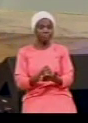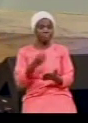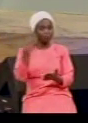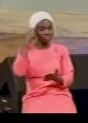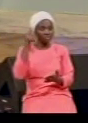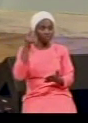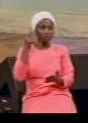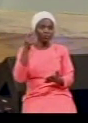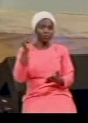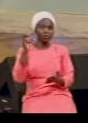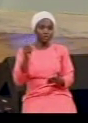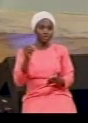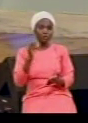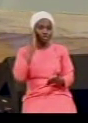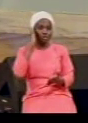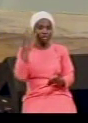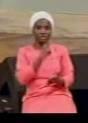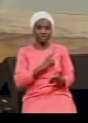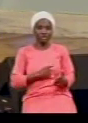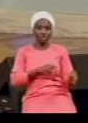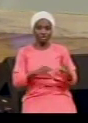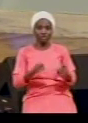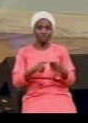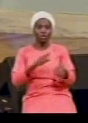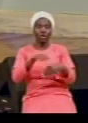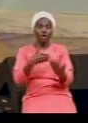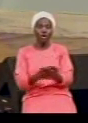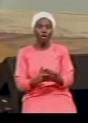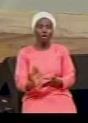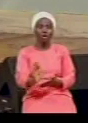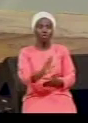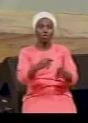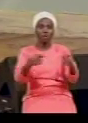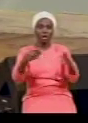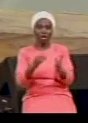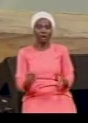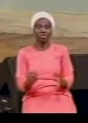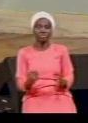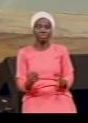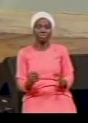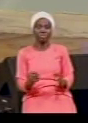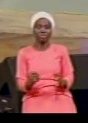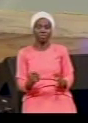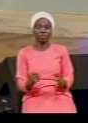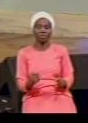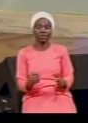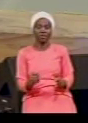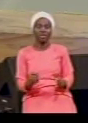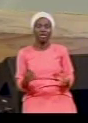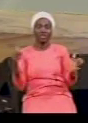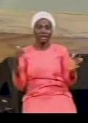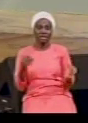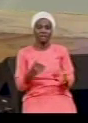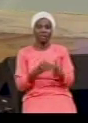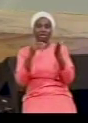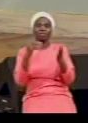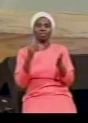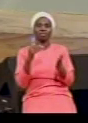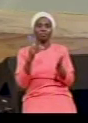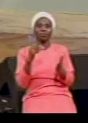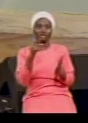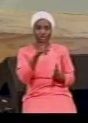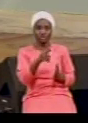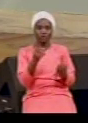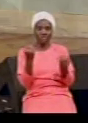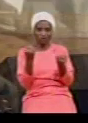do to all your enemies against whom ye